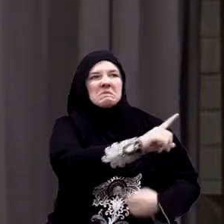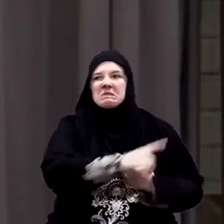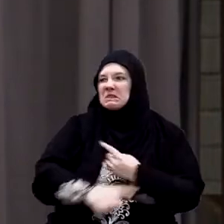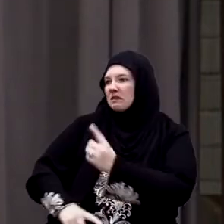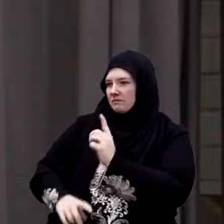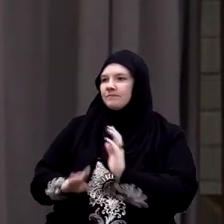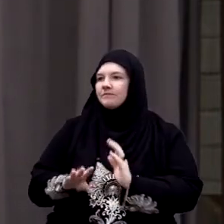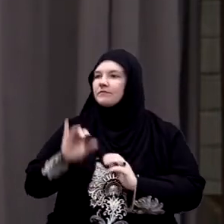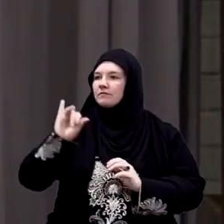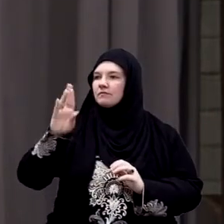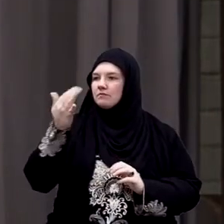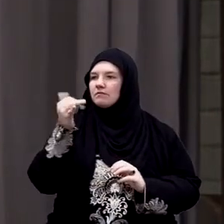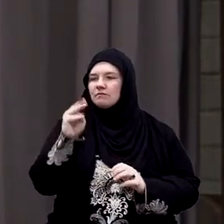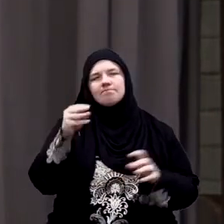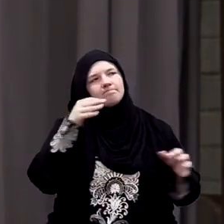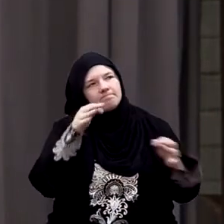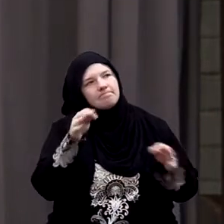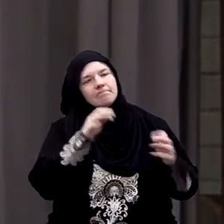the side of Ibrahim.